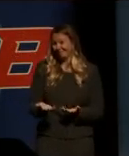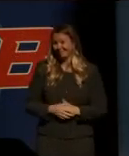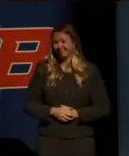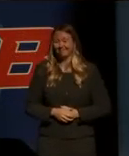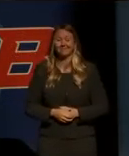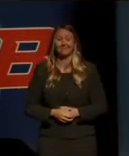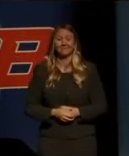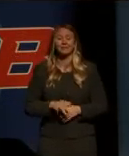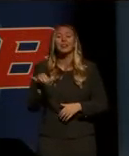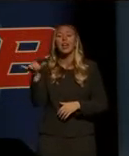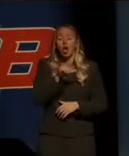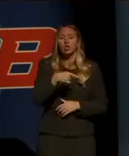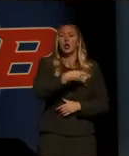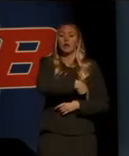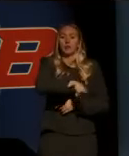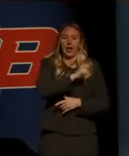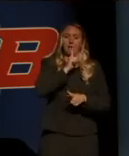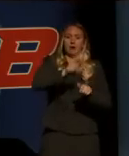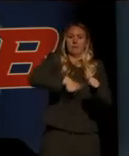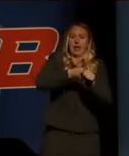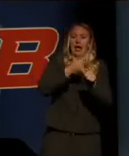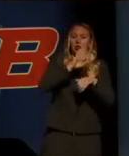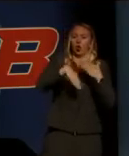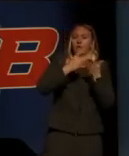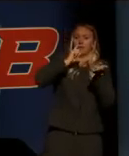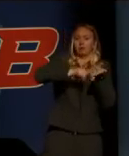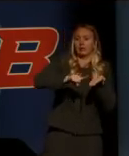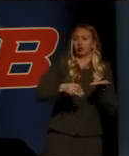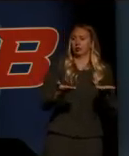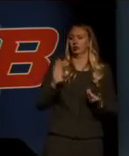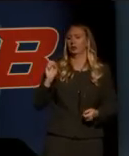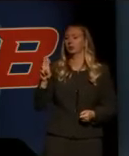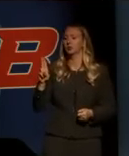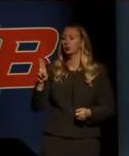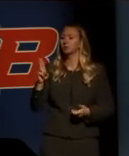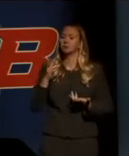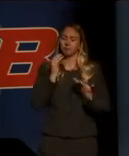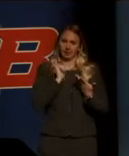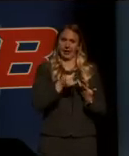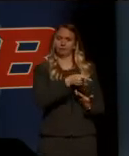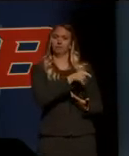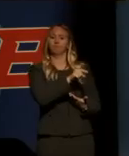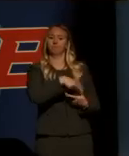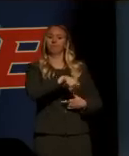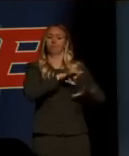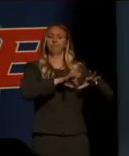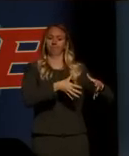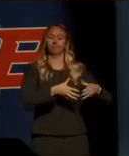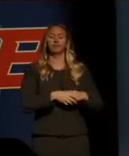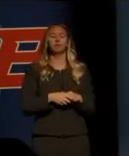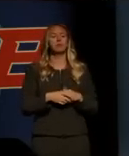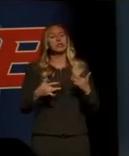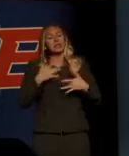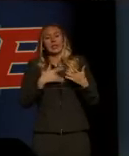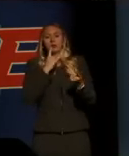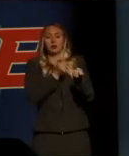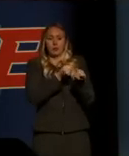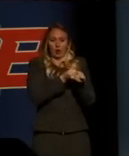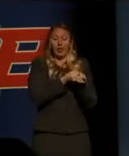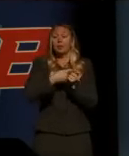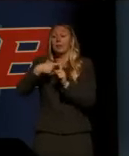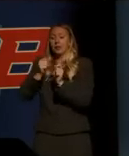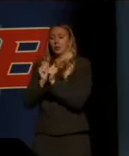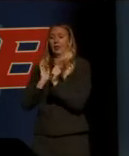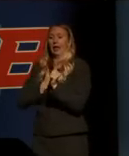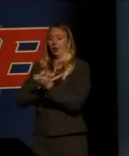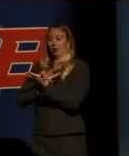They also drive the research engine here at Boise State, and I'm really excited to support them together with the Graduate College staff,